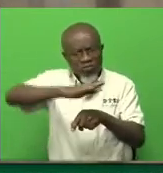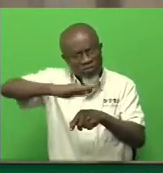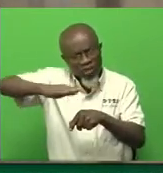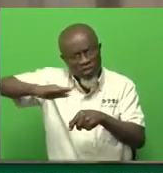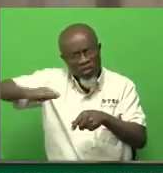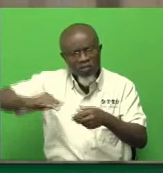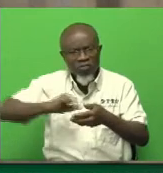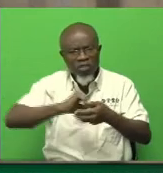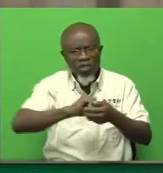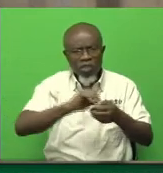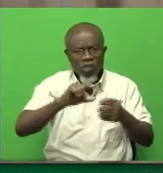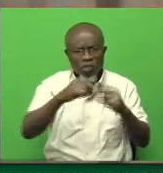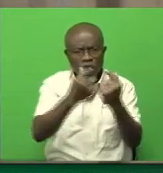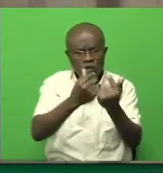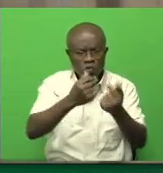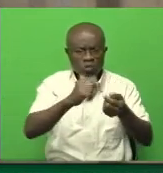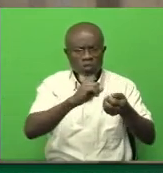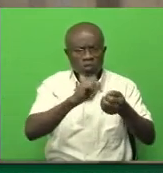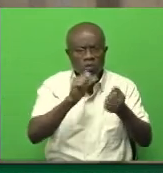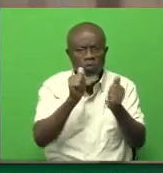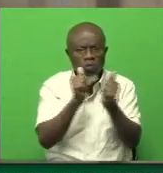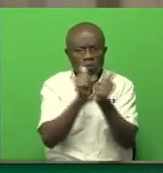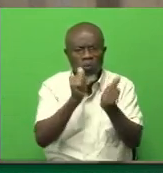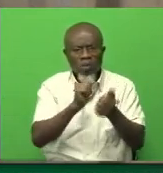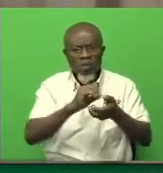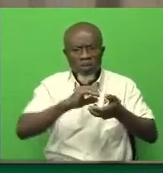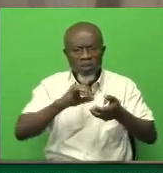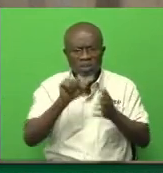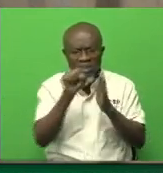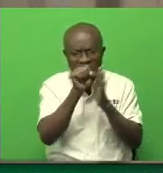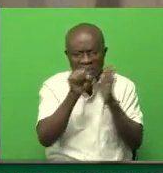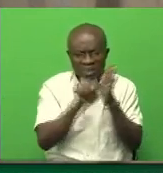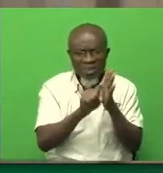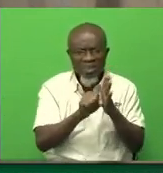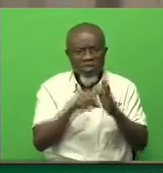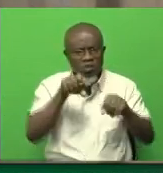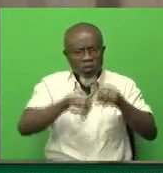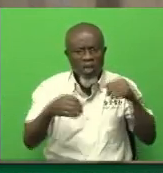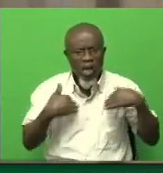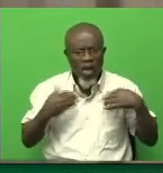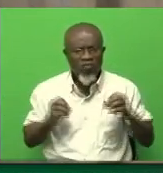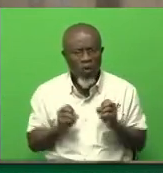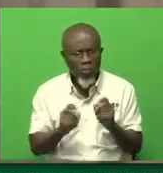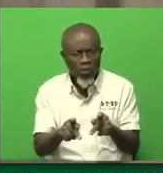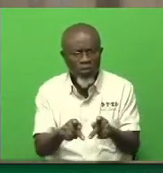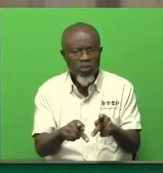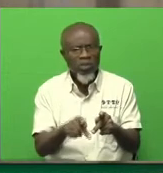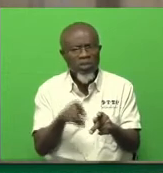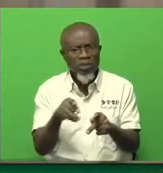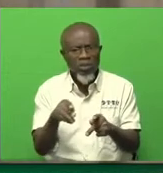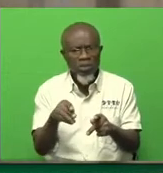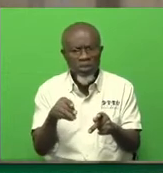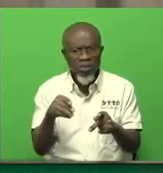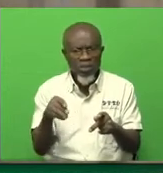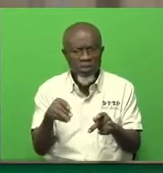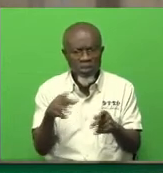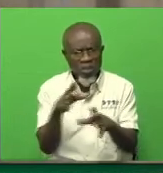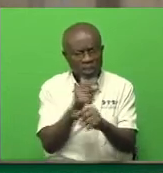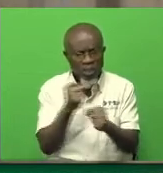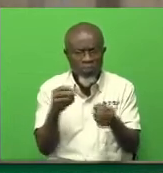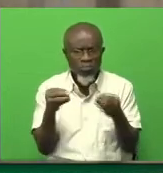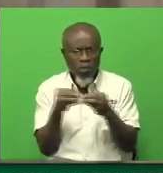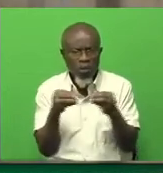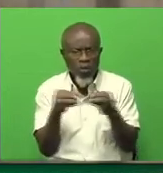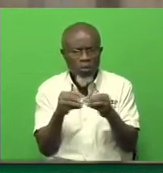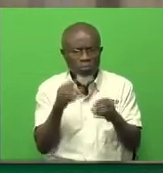arms of the state to create more accessibility even in its in during the pandemic when we could not meet